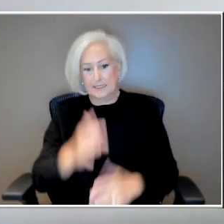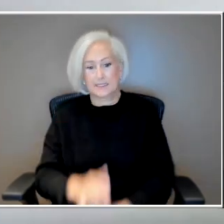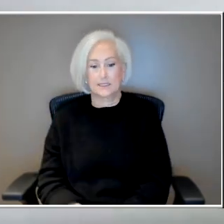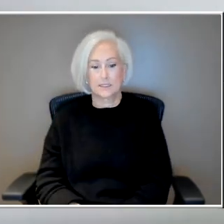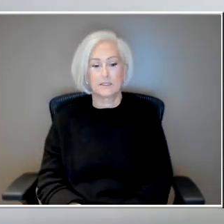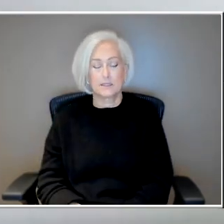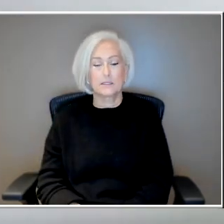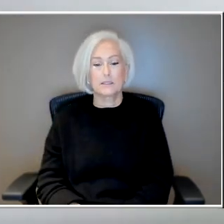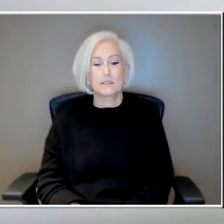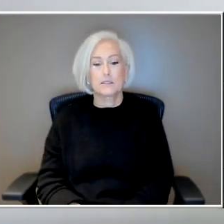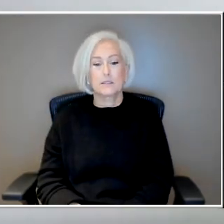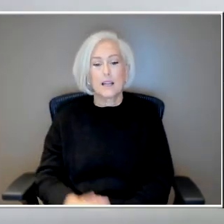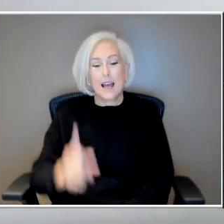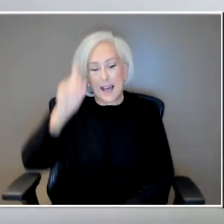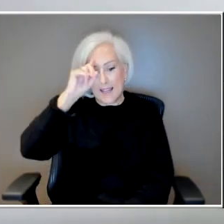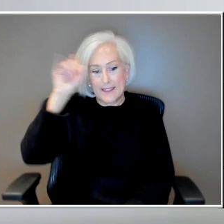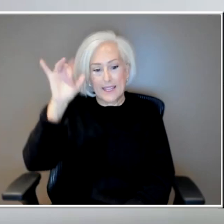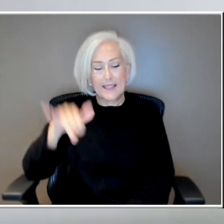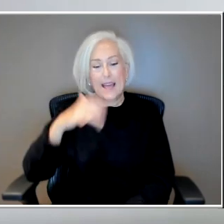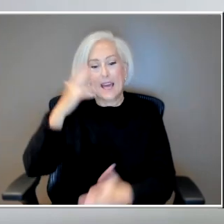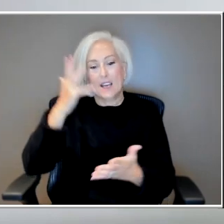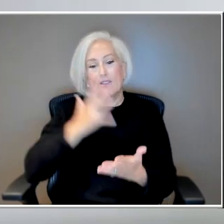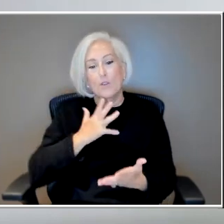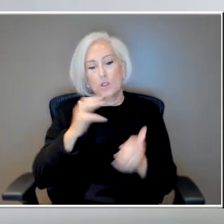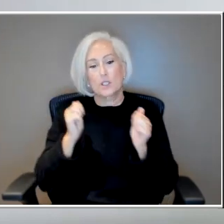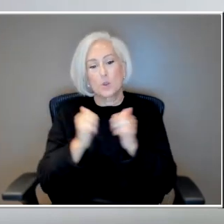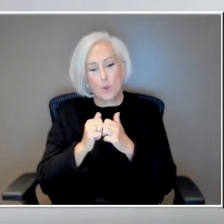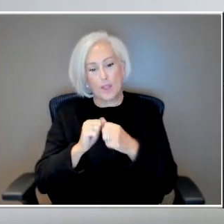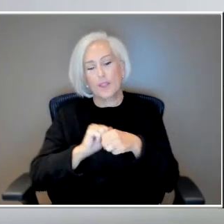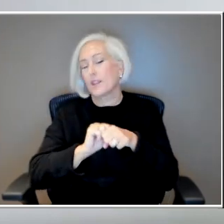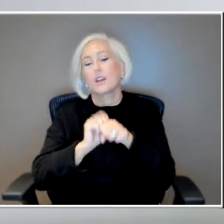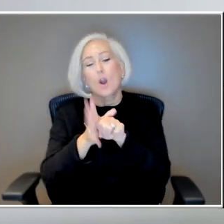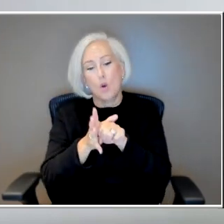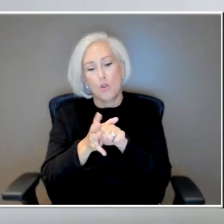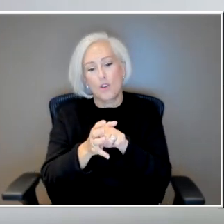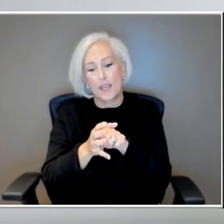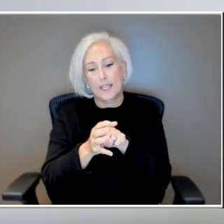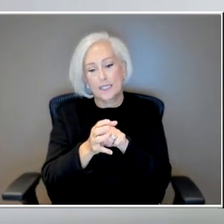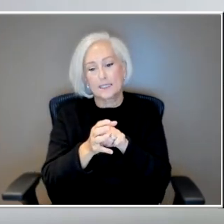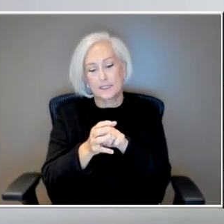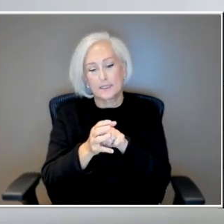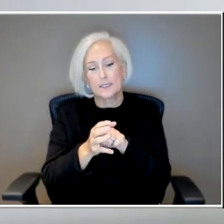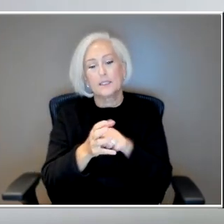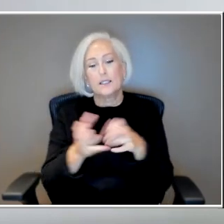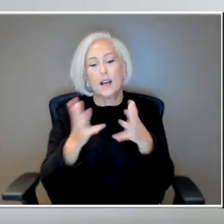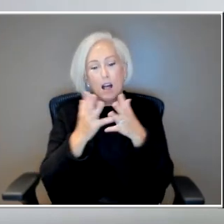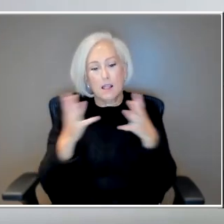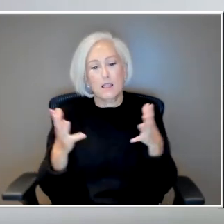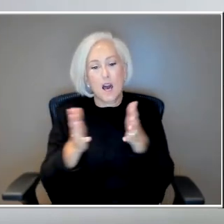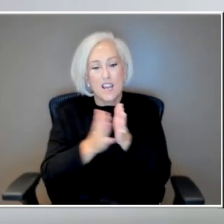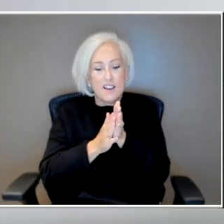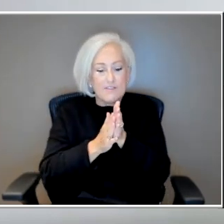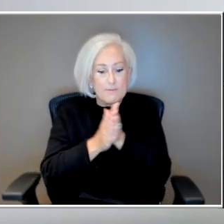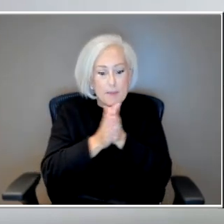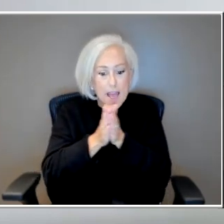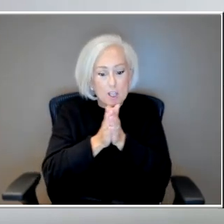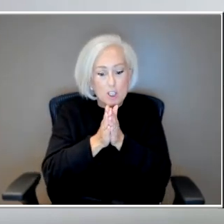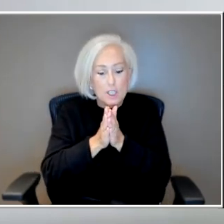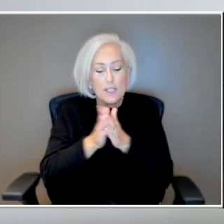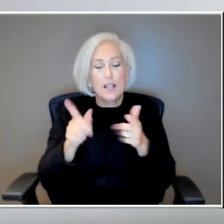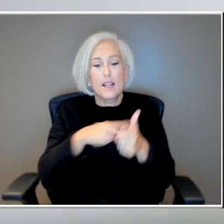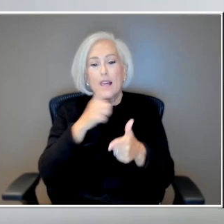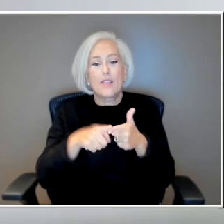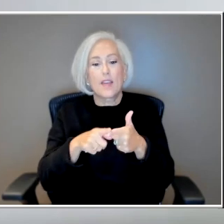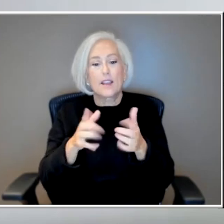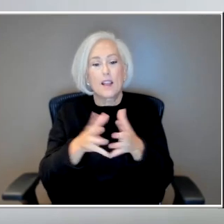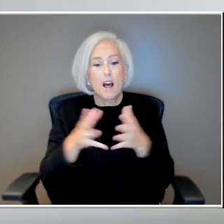I think that unfortunately with COVID, that there was just a lot of passion, and then out of that came a lot of